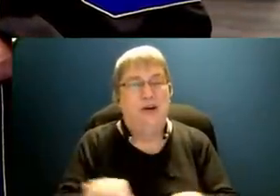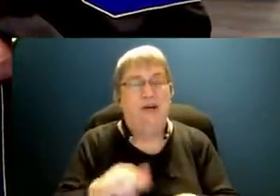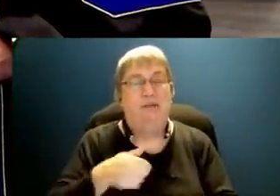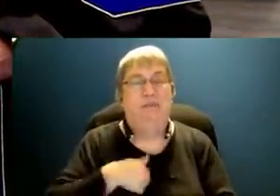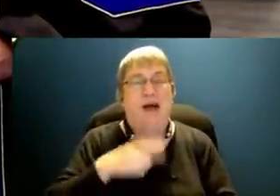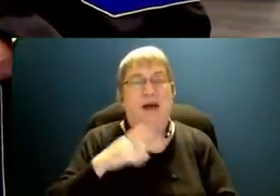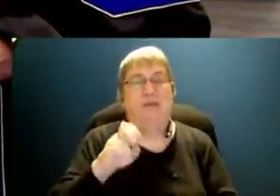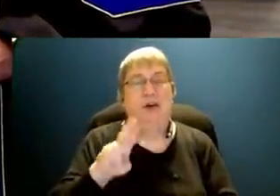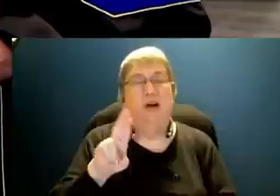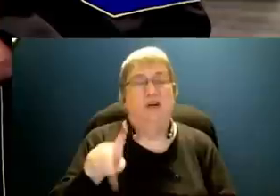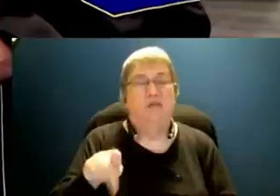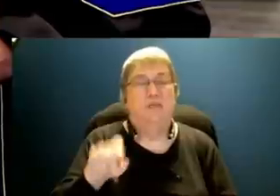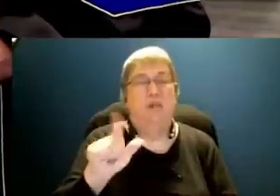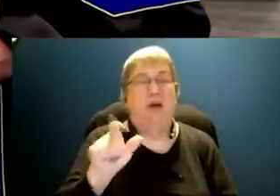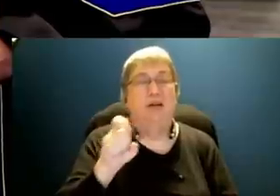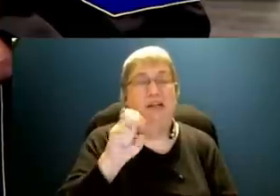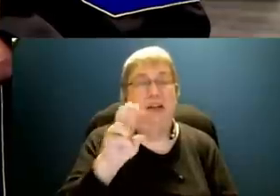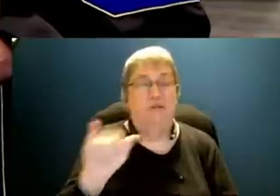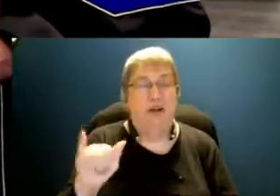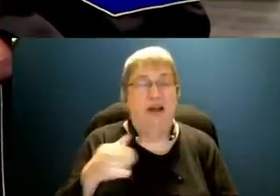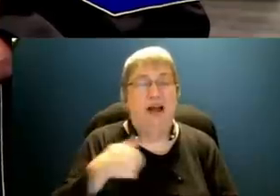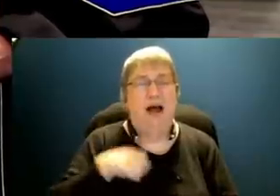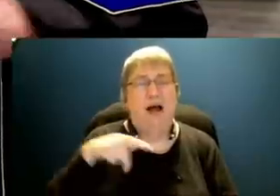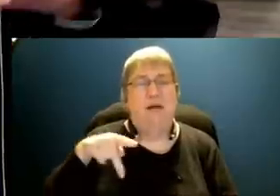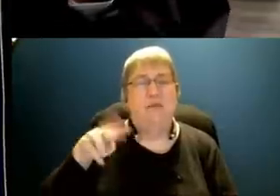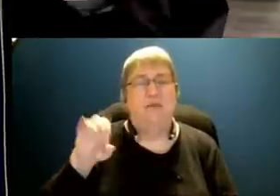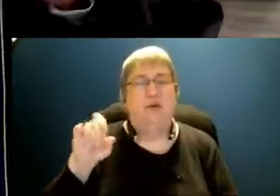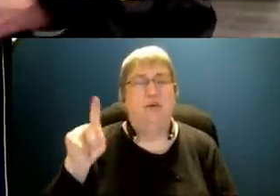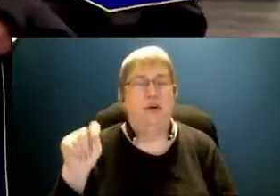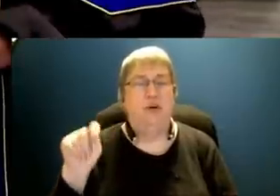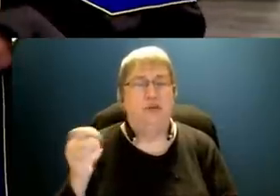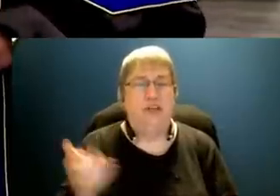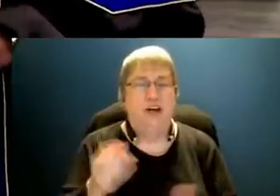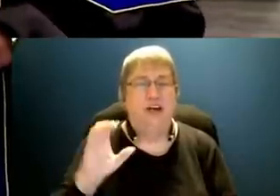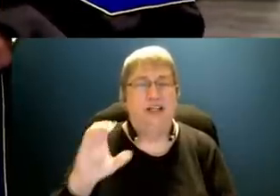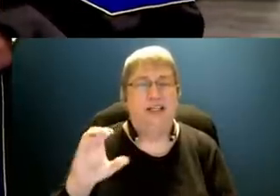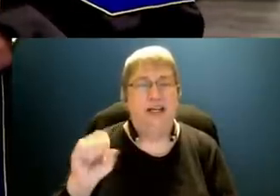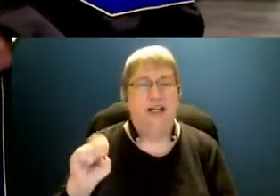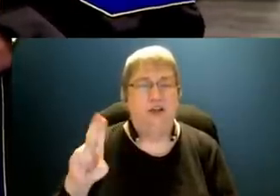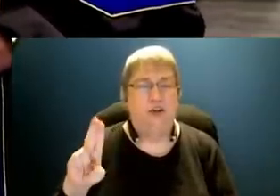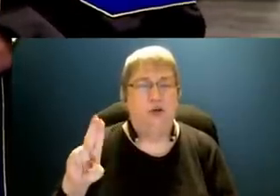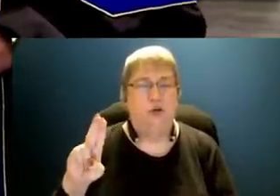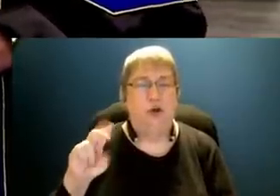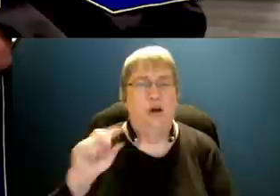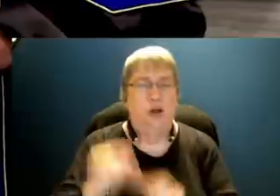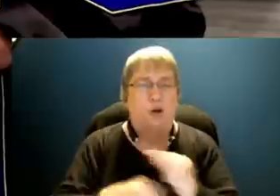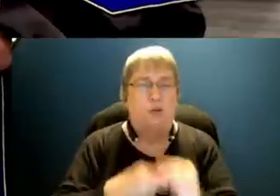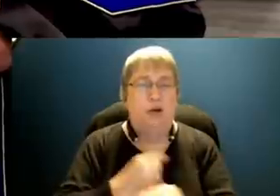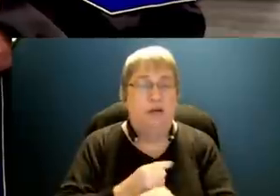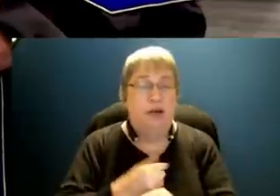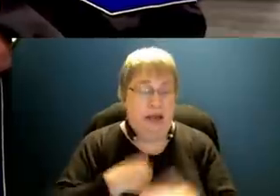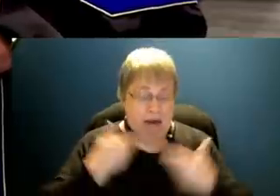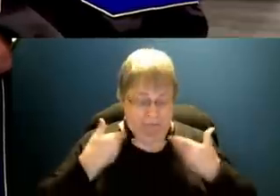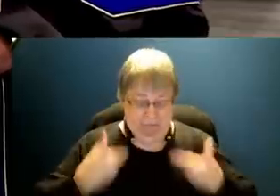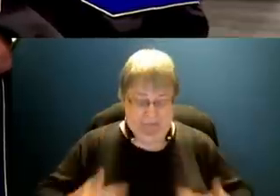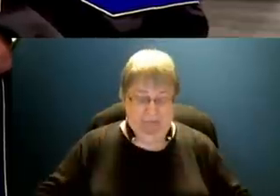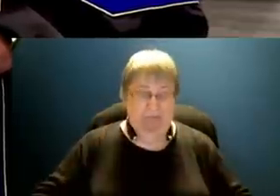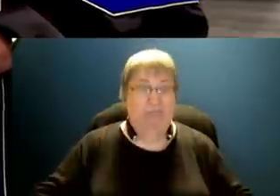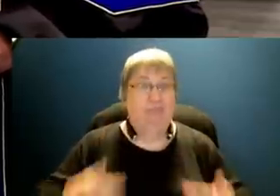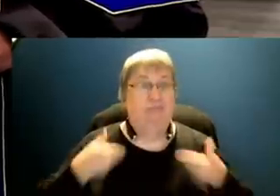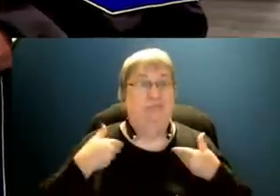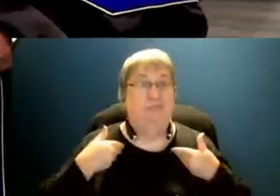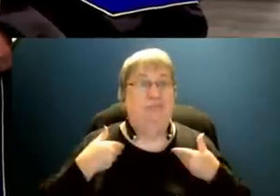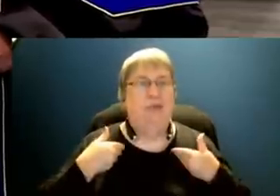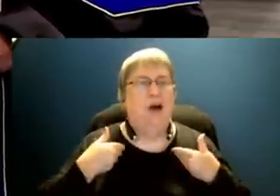as the Provost of Colorado State University Global. As I stand before you in my academic regalia, let me offer some context for